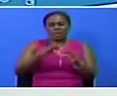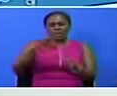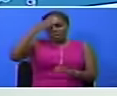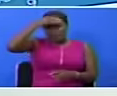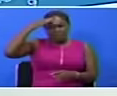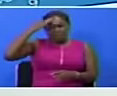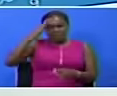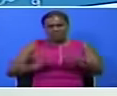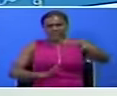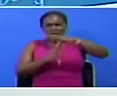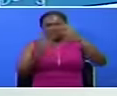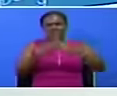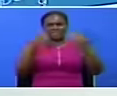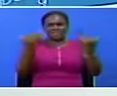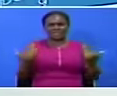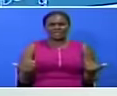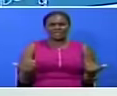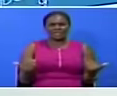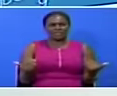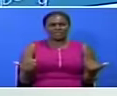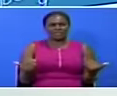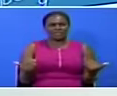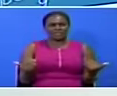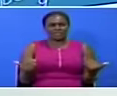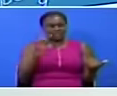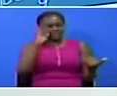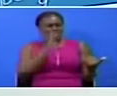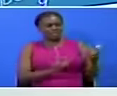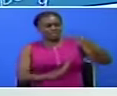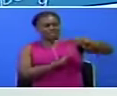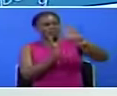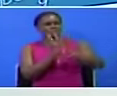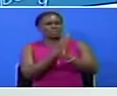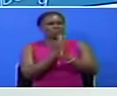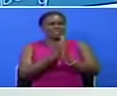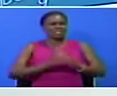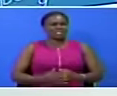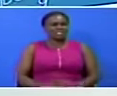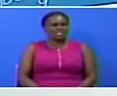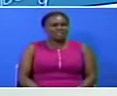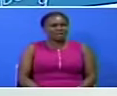KTN Prime begins right now. It begins right now and you have a look at the highlights.